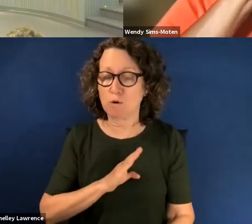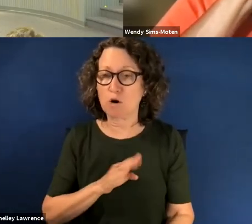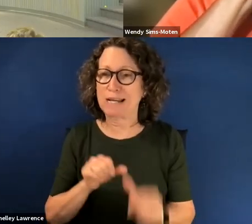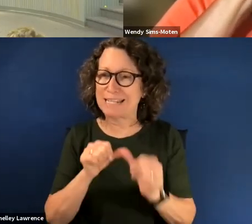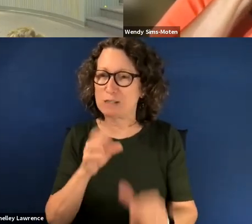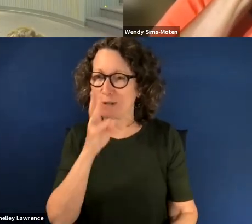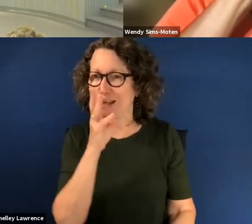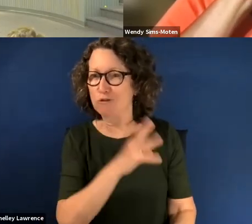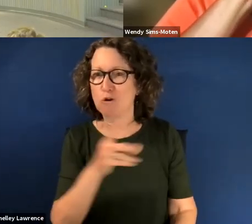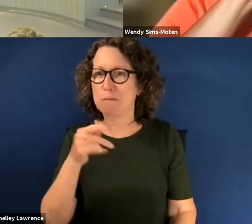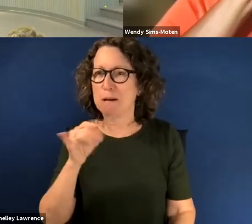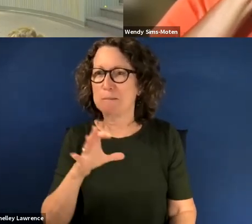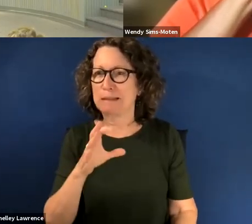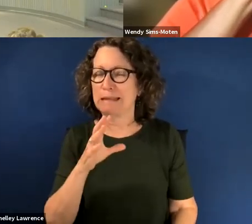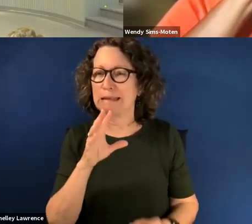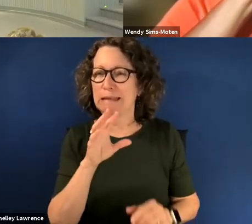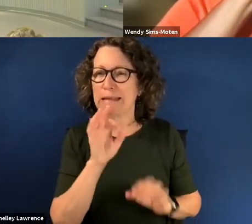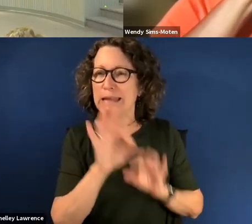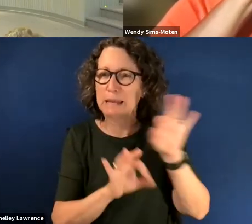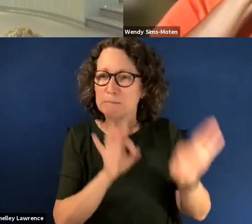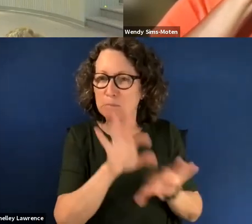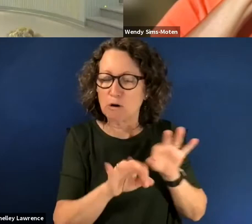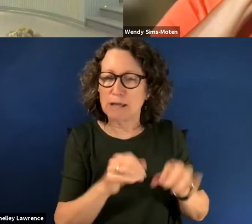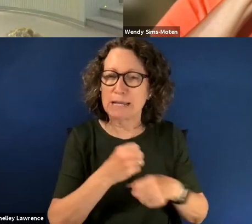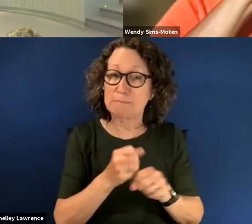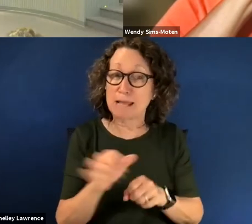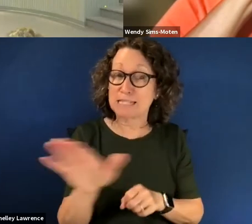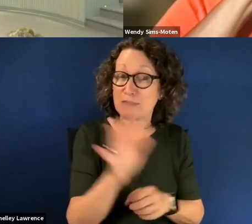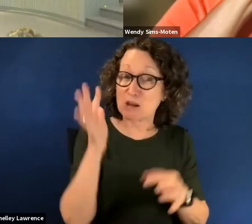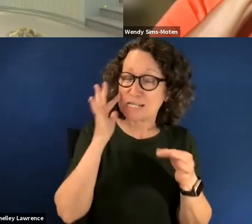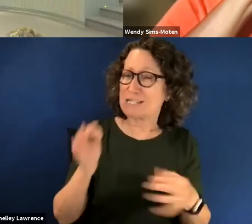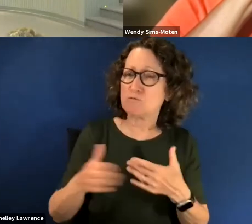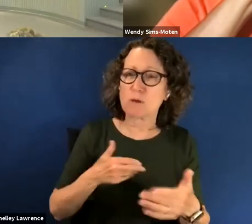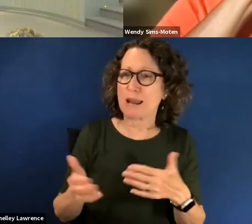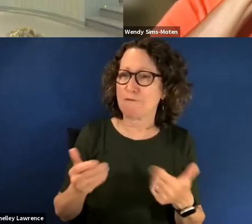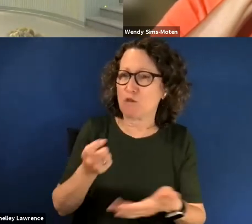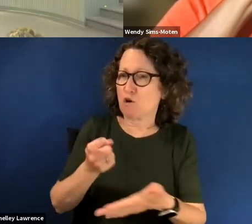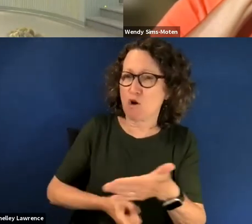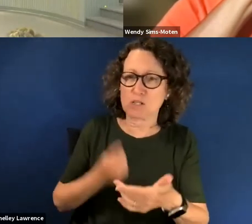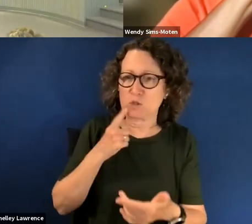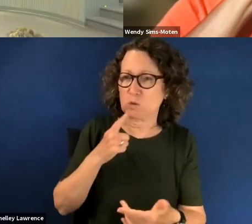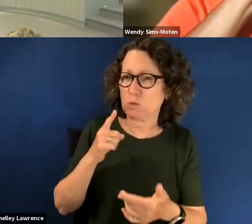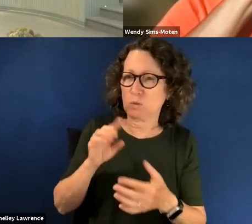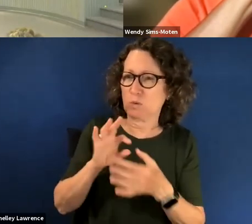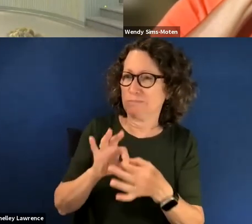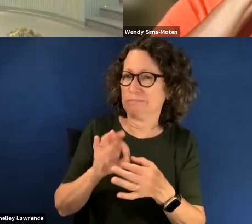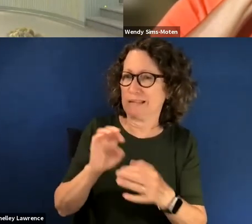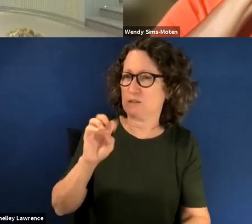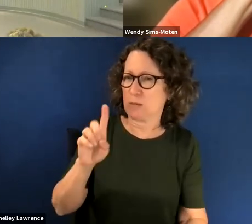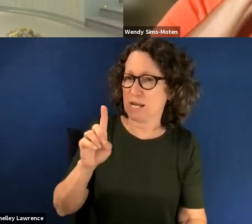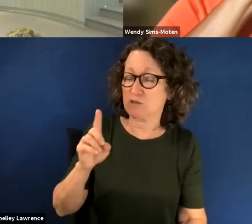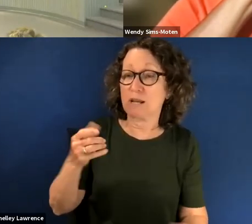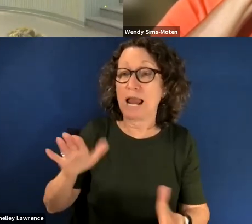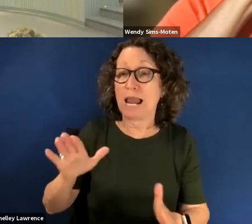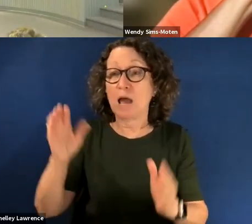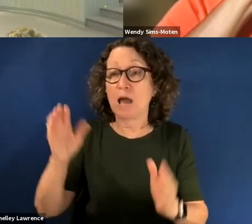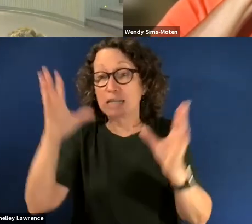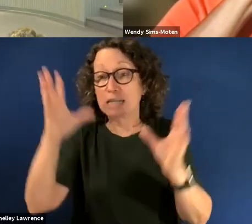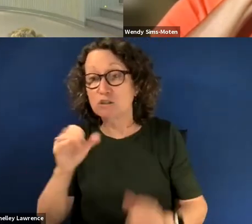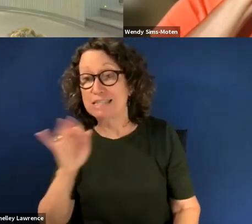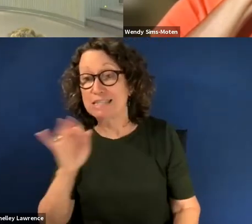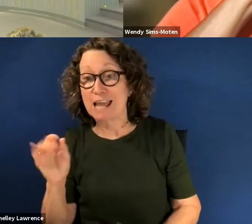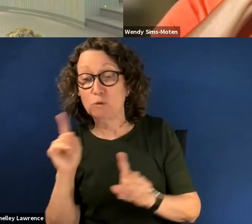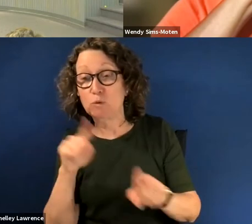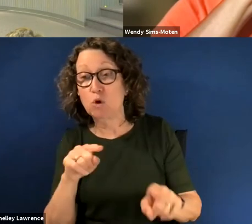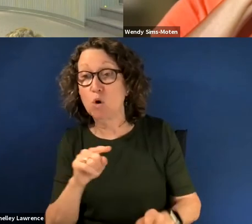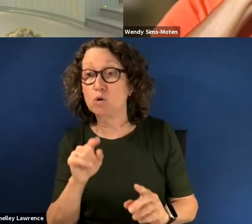input, and they make their own biased ideological decisions no matter what the cost to education. They allow teachers and staff to come to